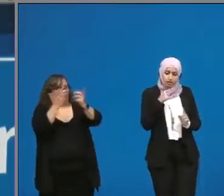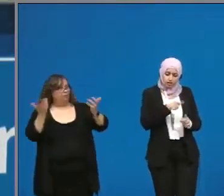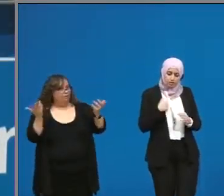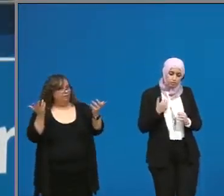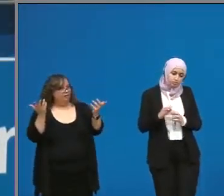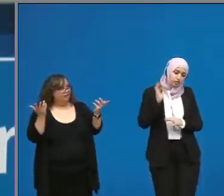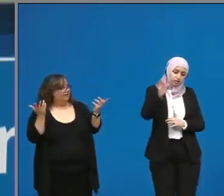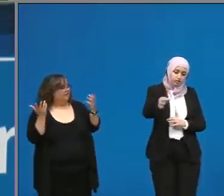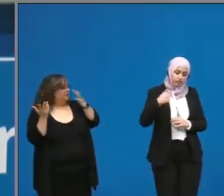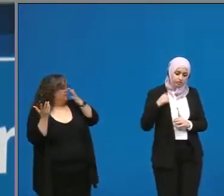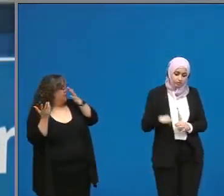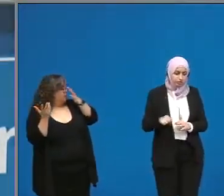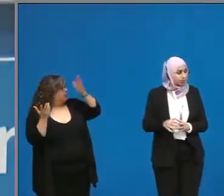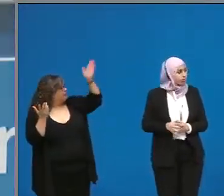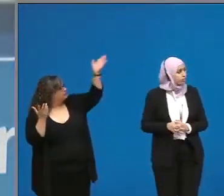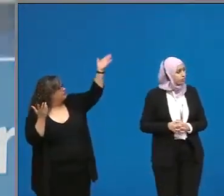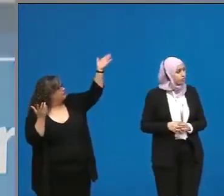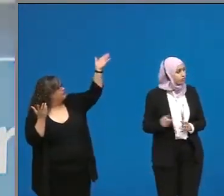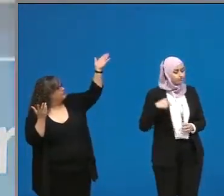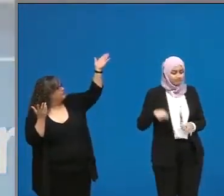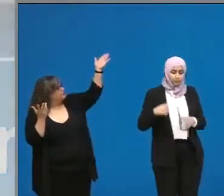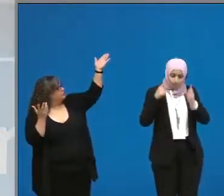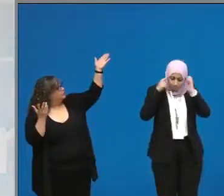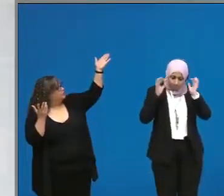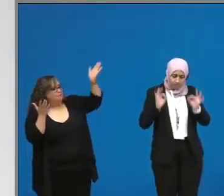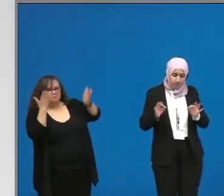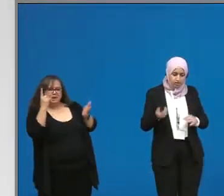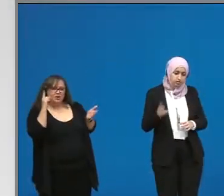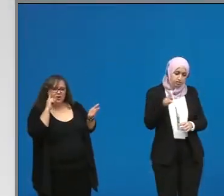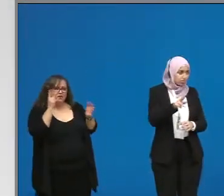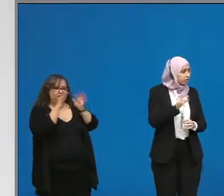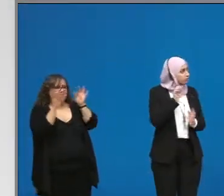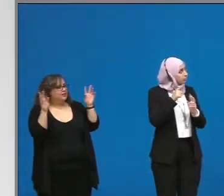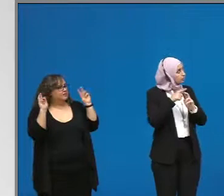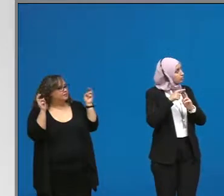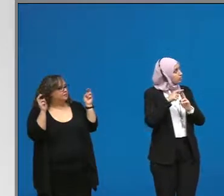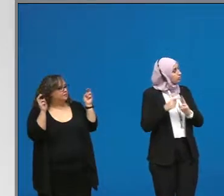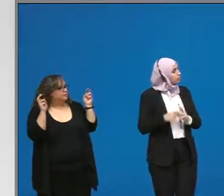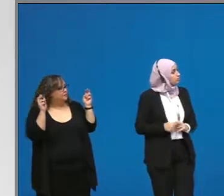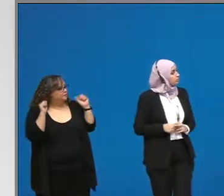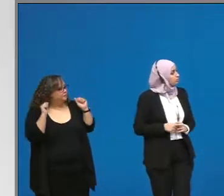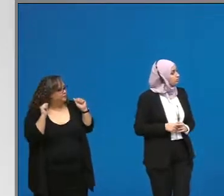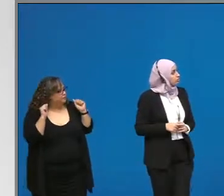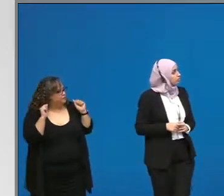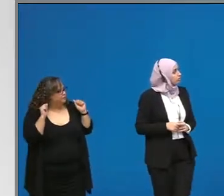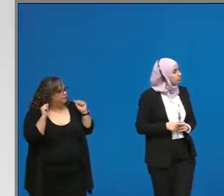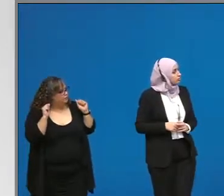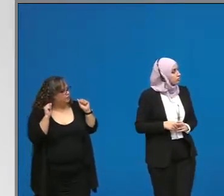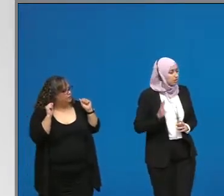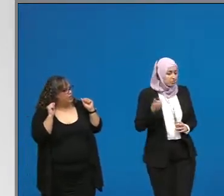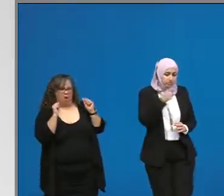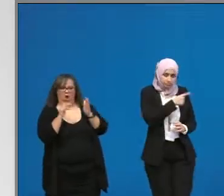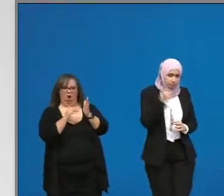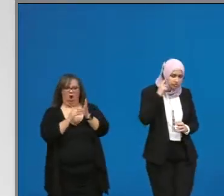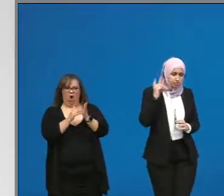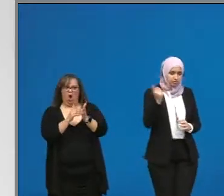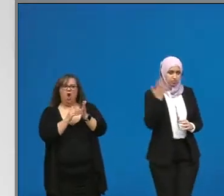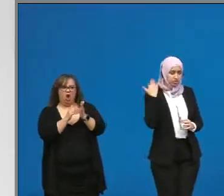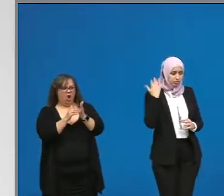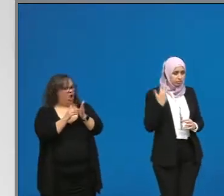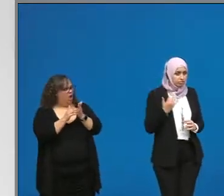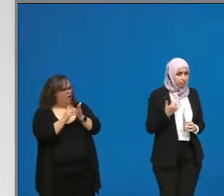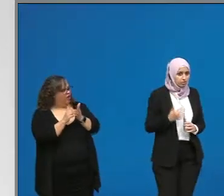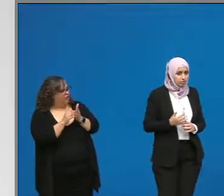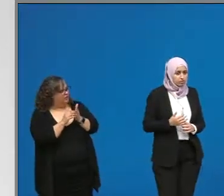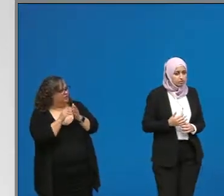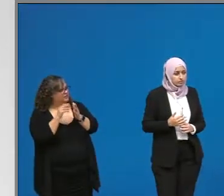about. And one is this. You might have heard of the phrase. It's often talked about, particularly in corporate circles, this phrase